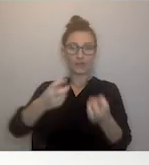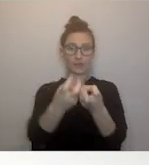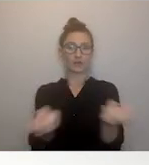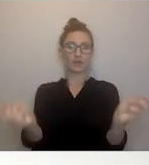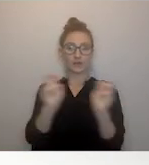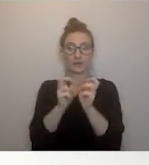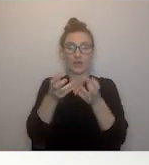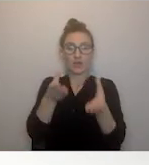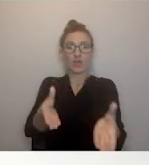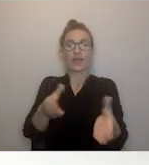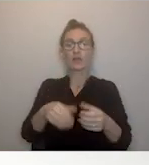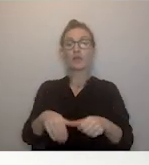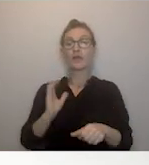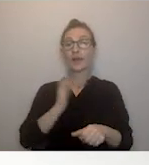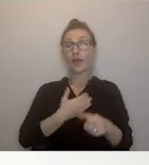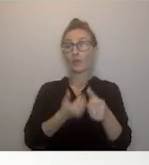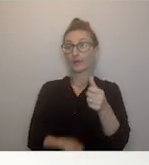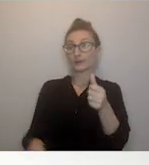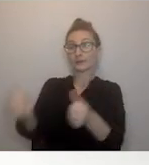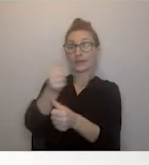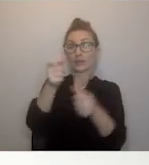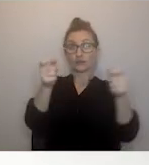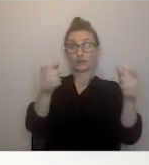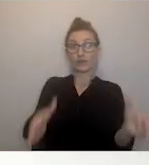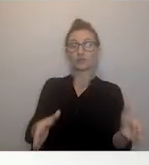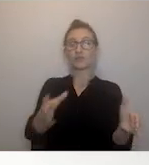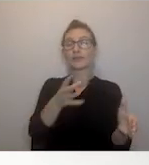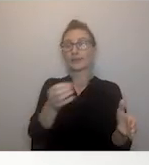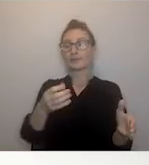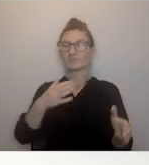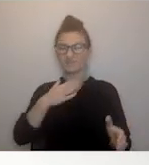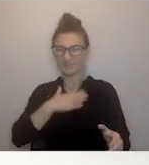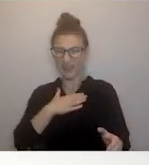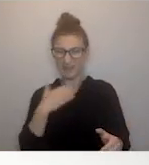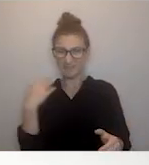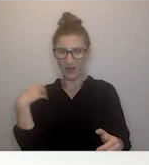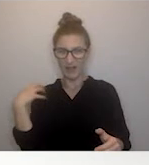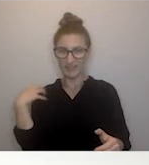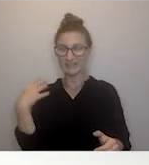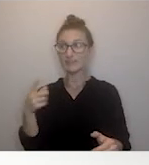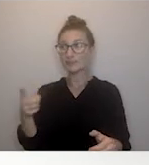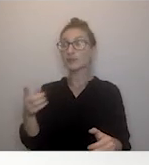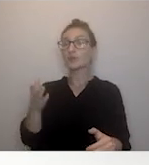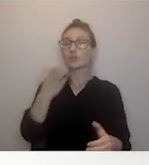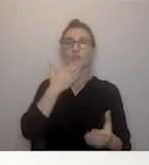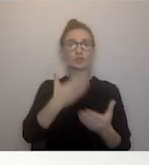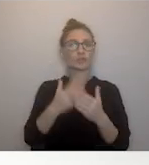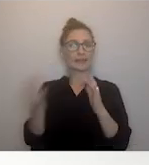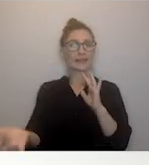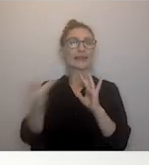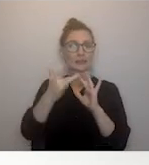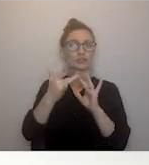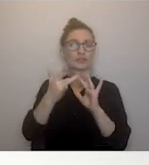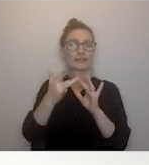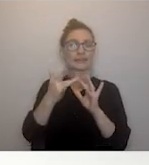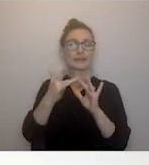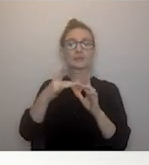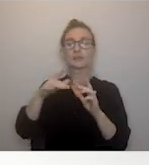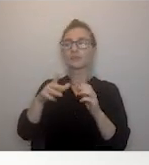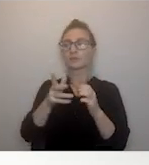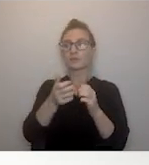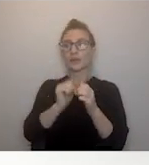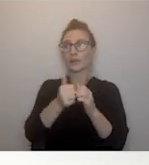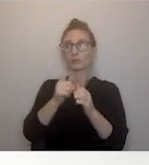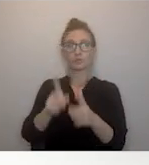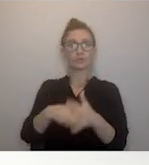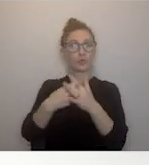nonprofits around the table, but our executive director and our director of my boss, he would be a great one for me to connect you with,